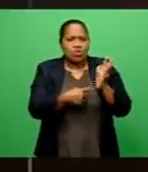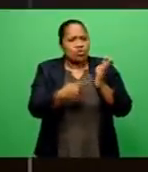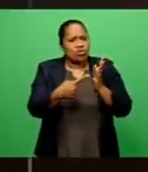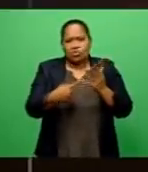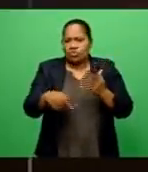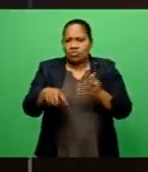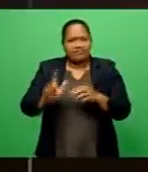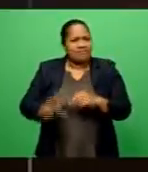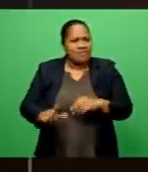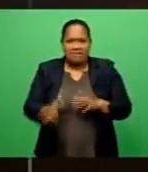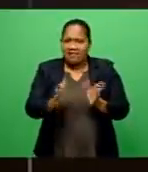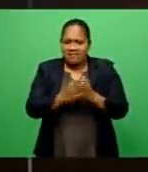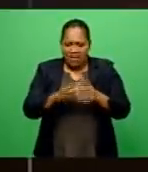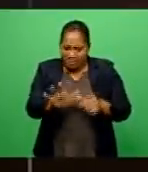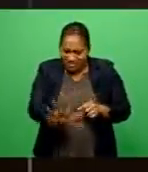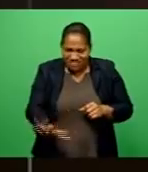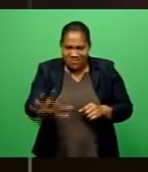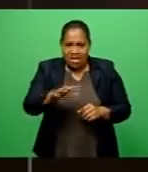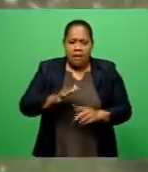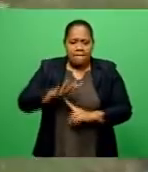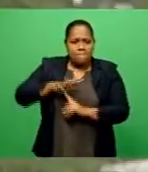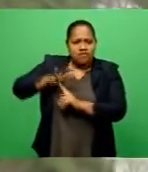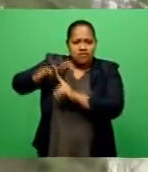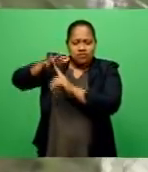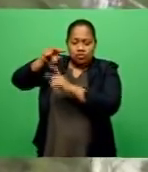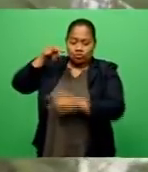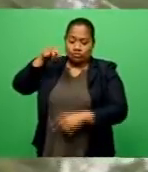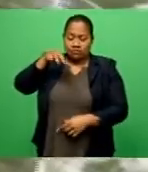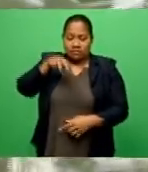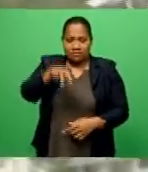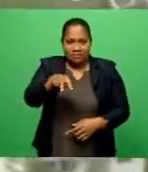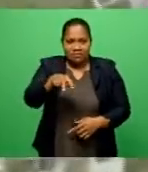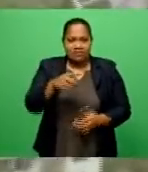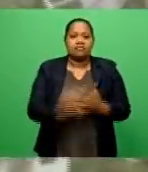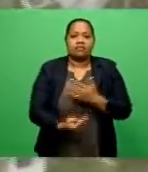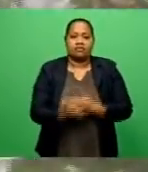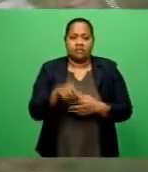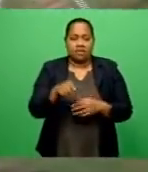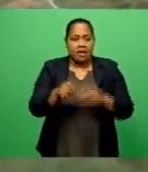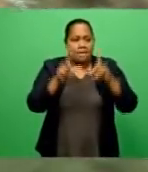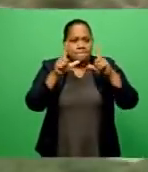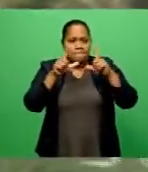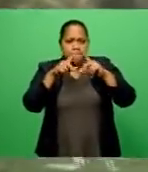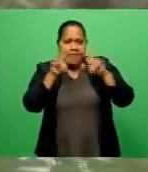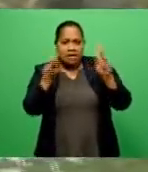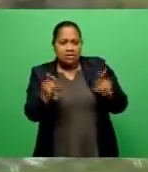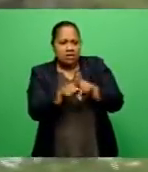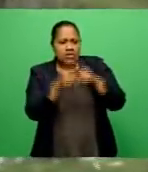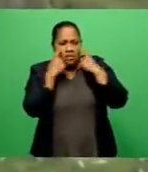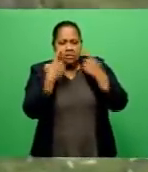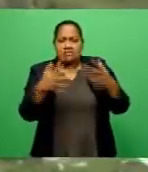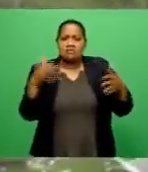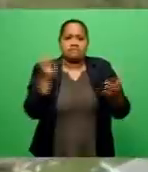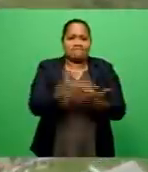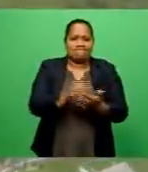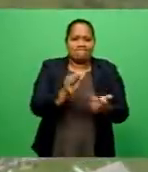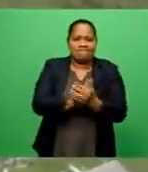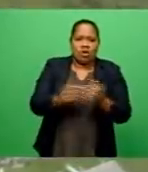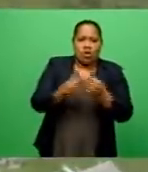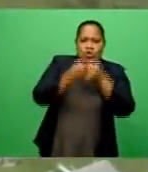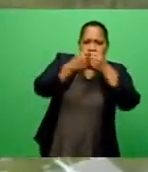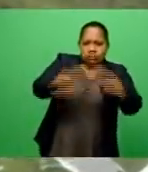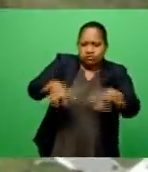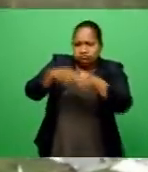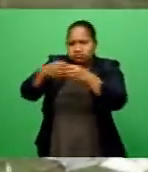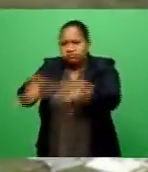Tambia, Lambasa Town and Savu-Savu. These exclusive pictures show significant damage to infrastructure,